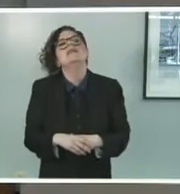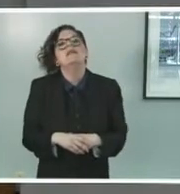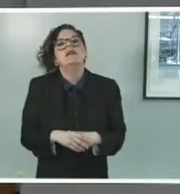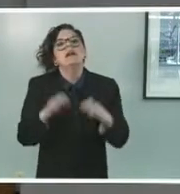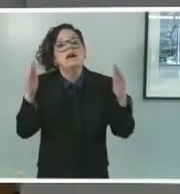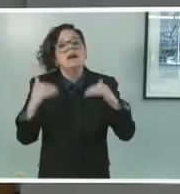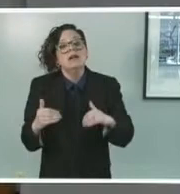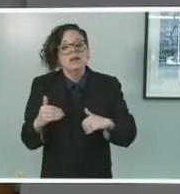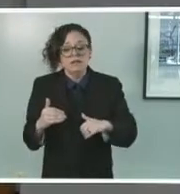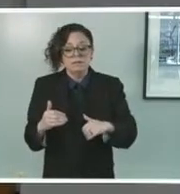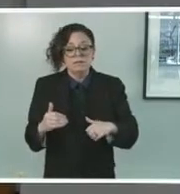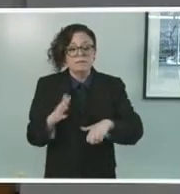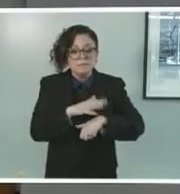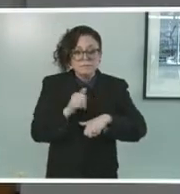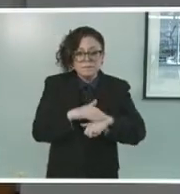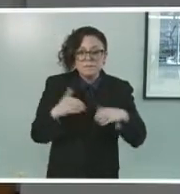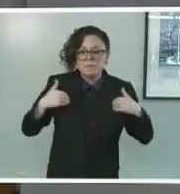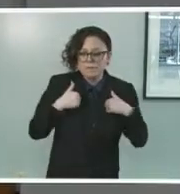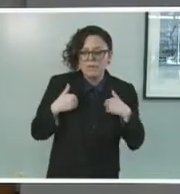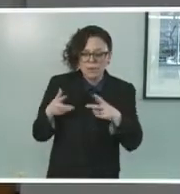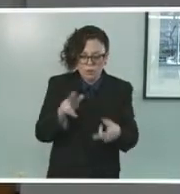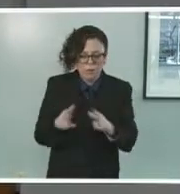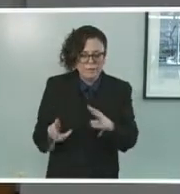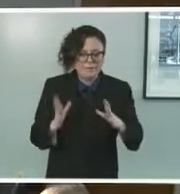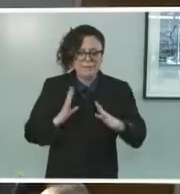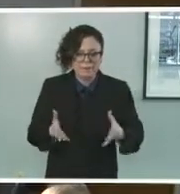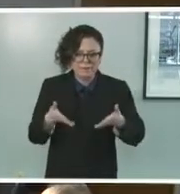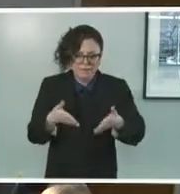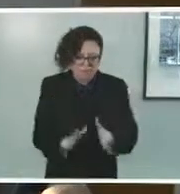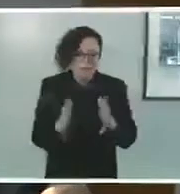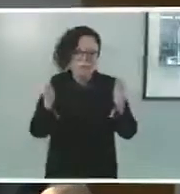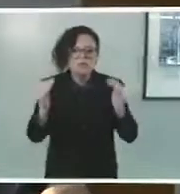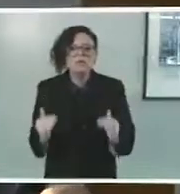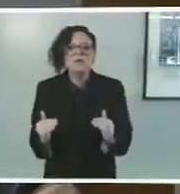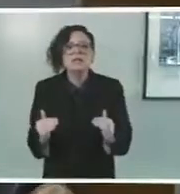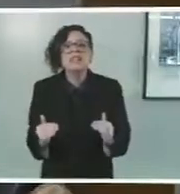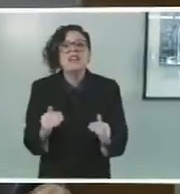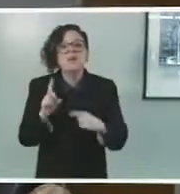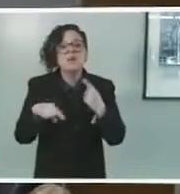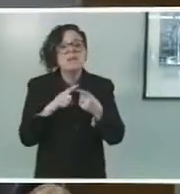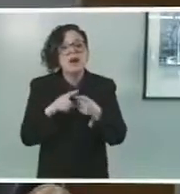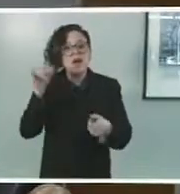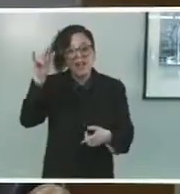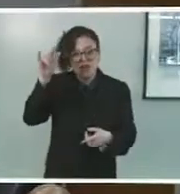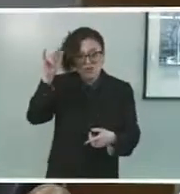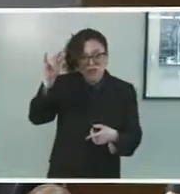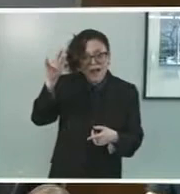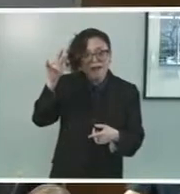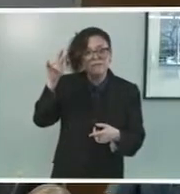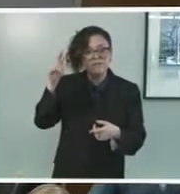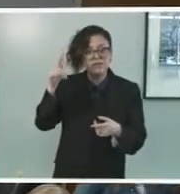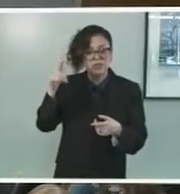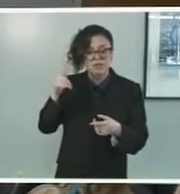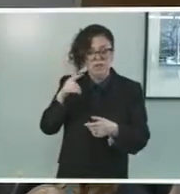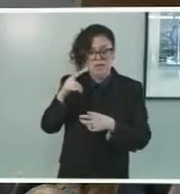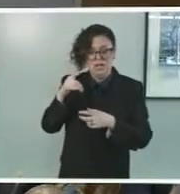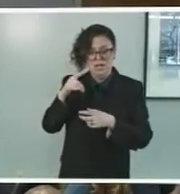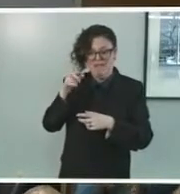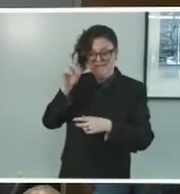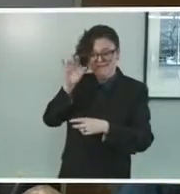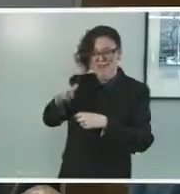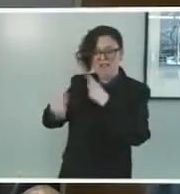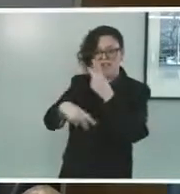on. Aircraft manufacturers. That is allowed. That's specifically within the order, section 4. It is one of those